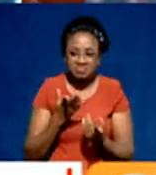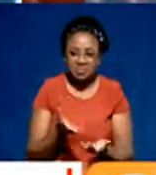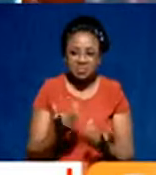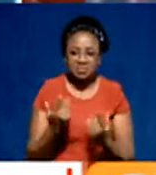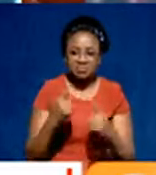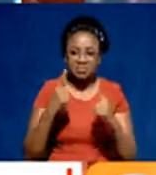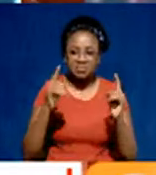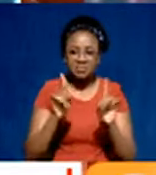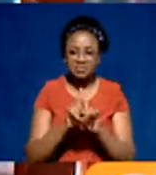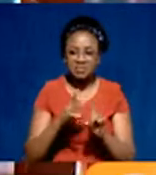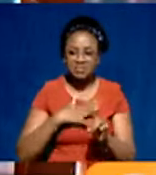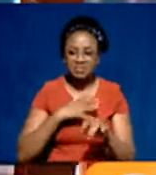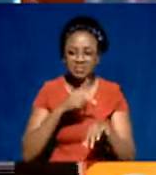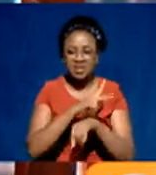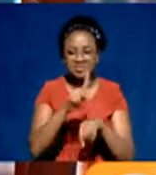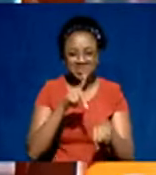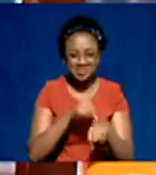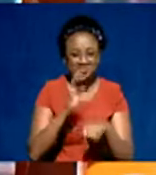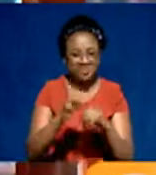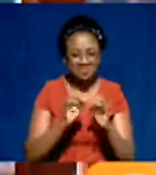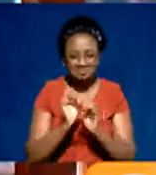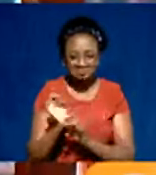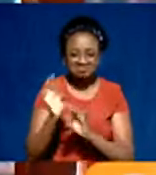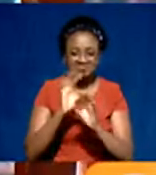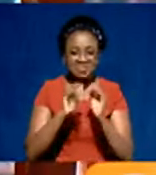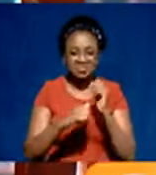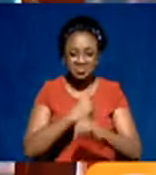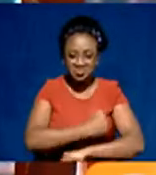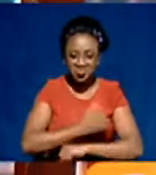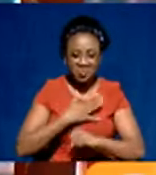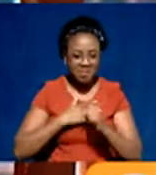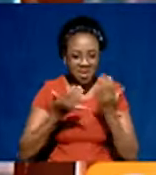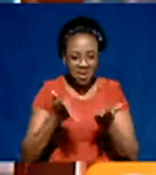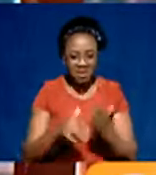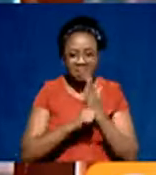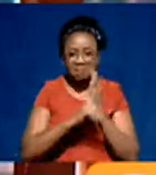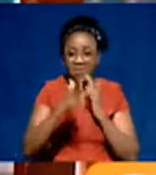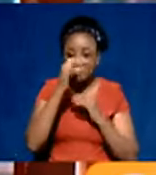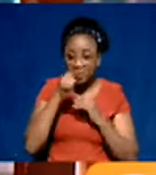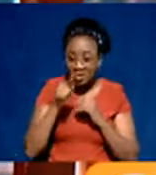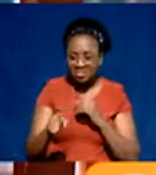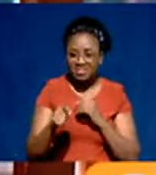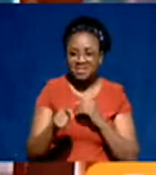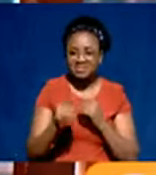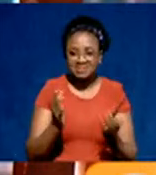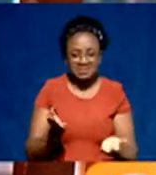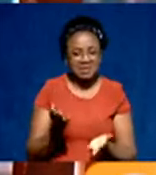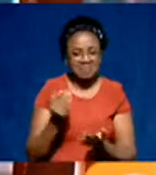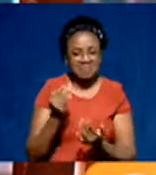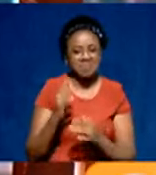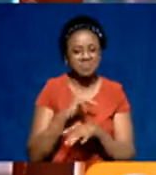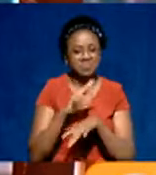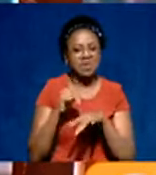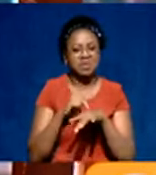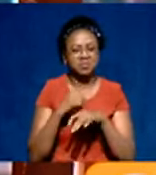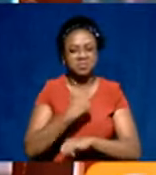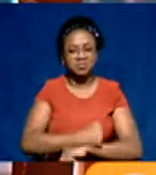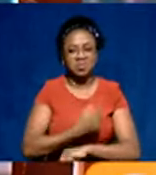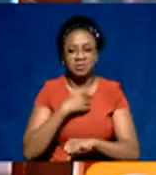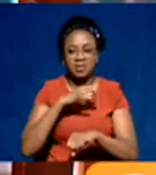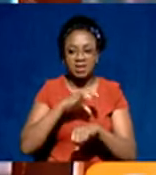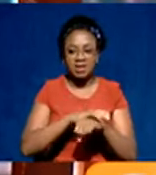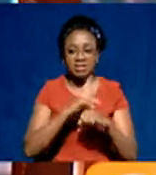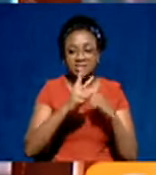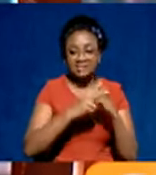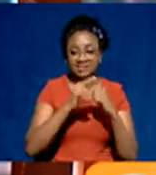made even my principal to shine and my school, because this is an upcoming international school. And I got 75